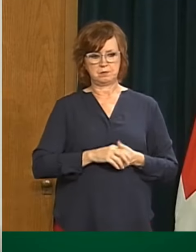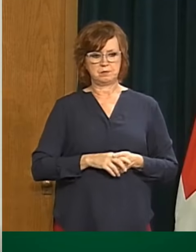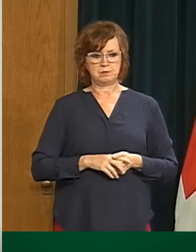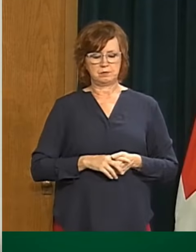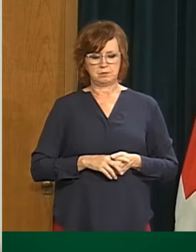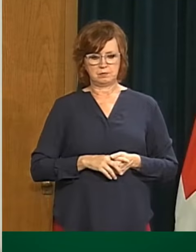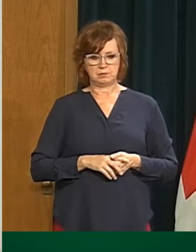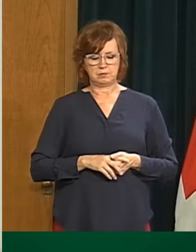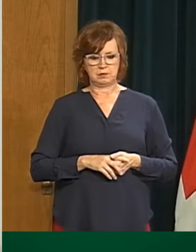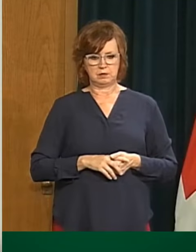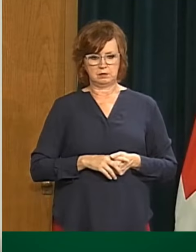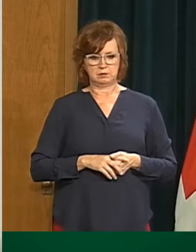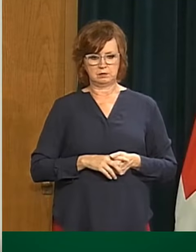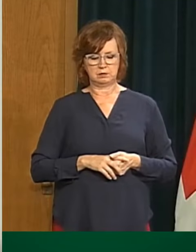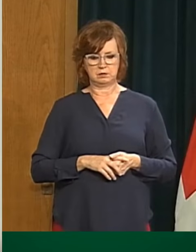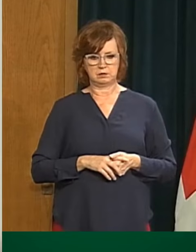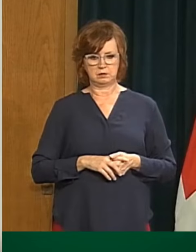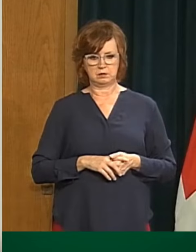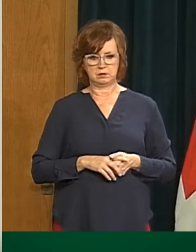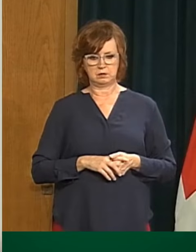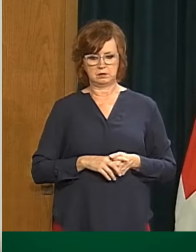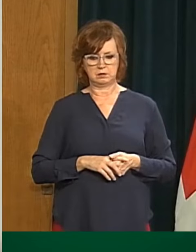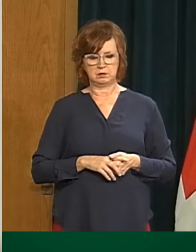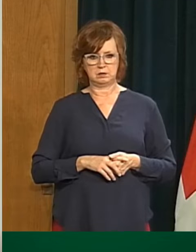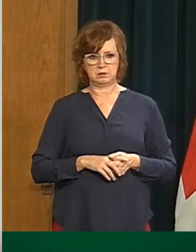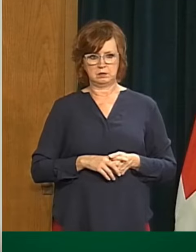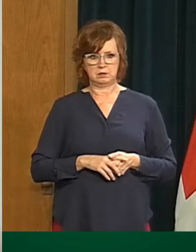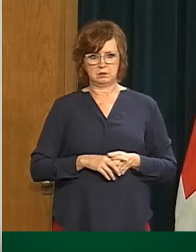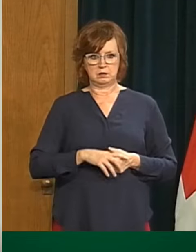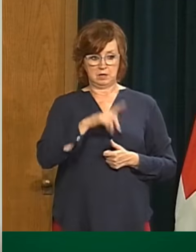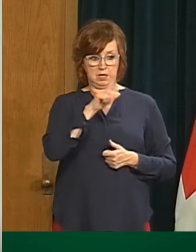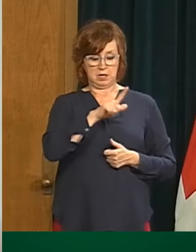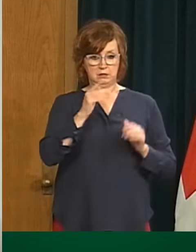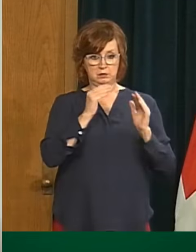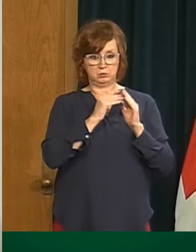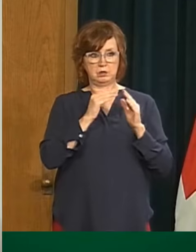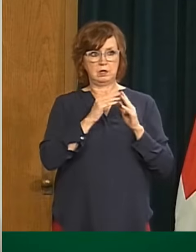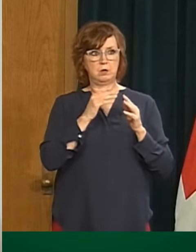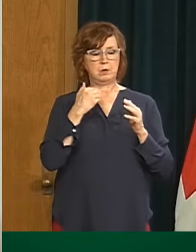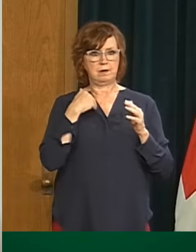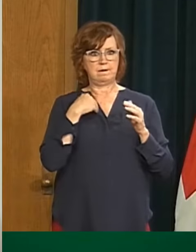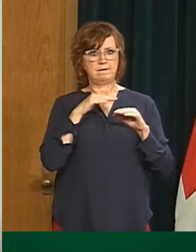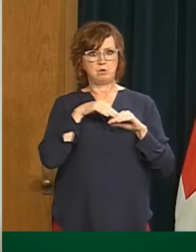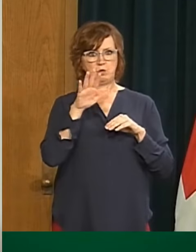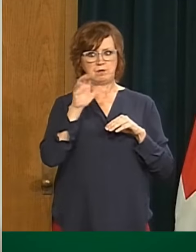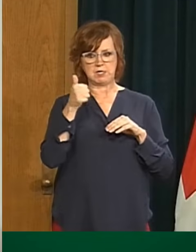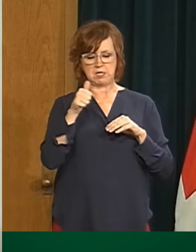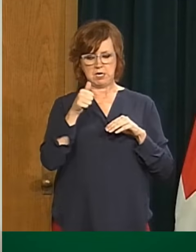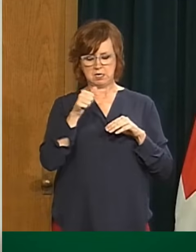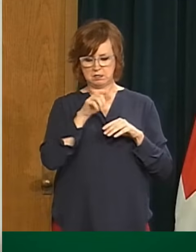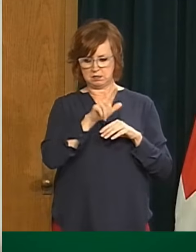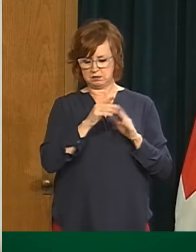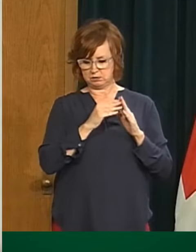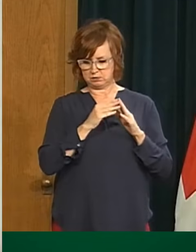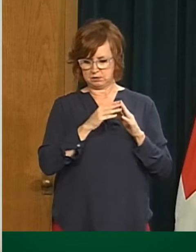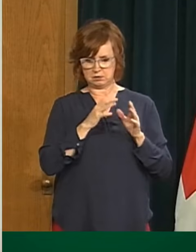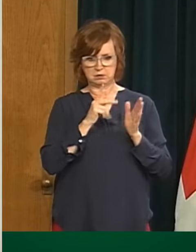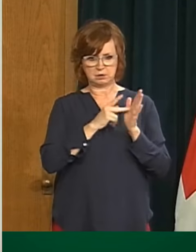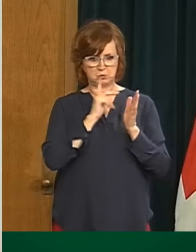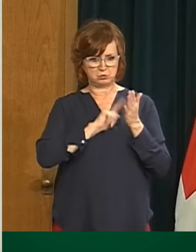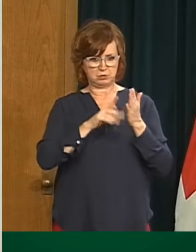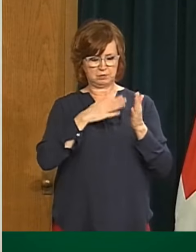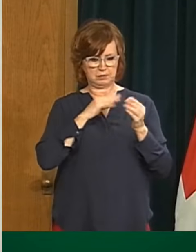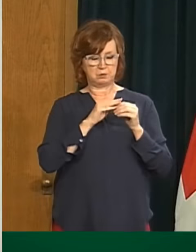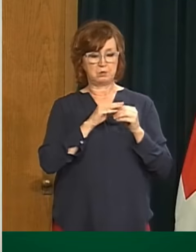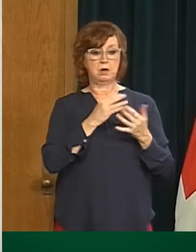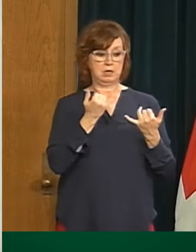than 10 cases. In fact, today there's been, from Loche itself, there's been, I think, just want to make sure I make this. So